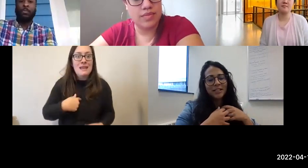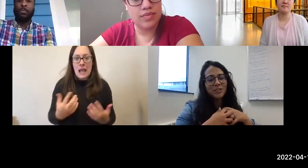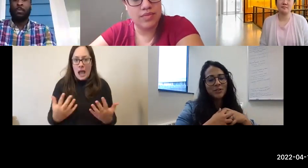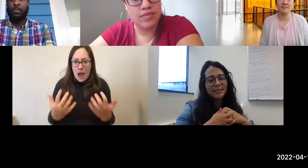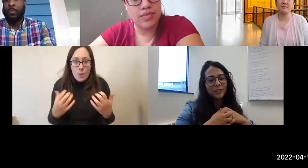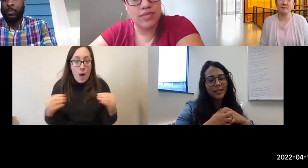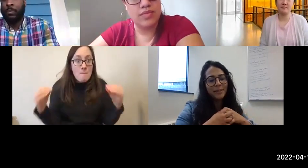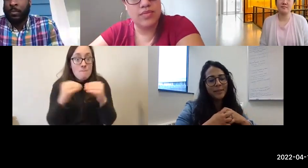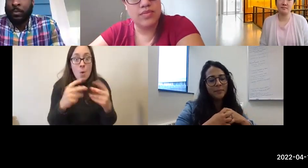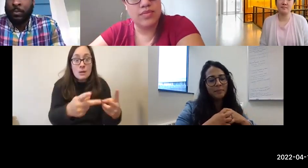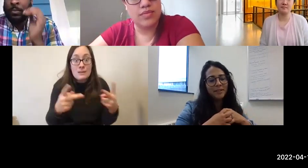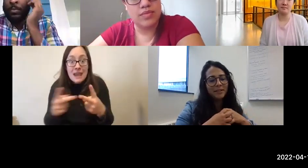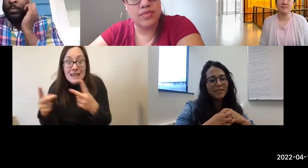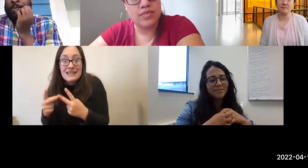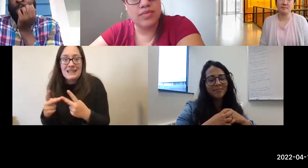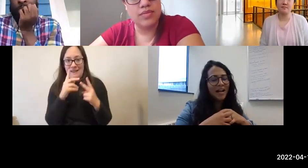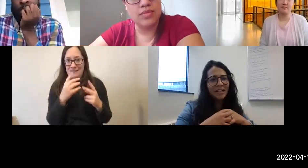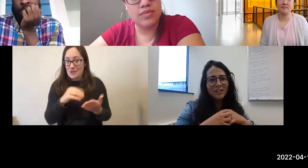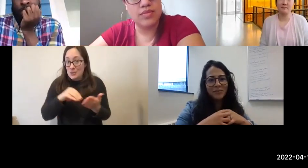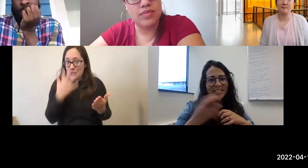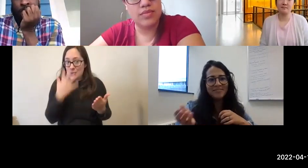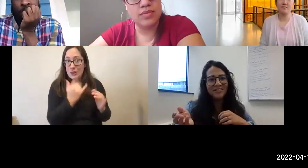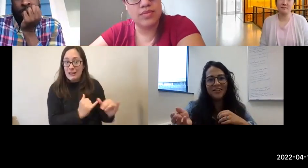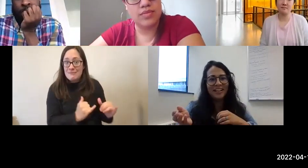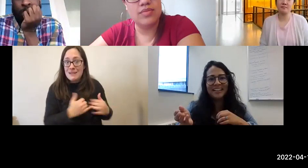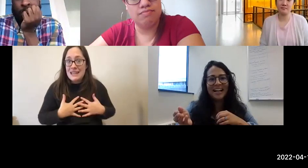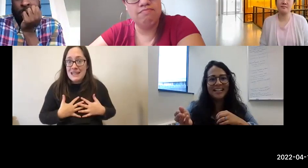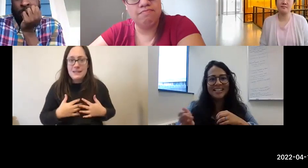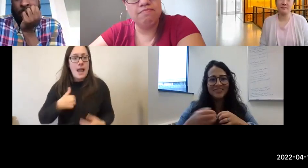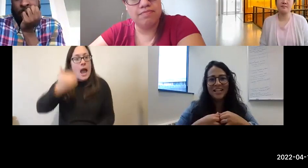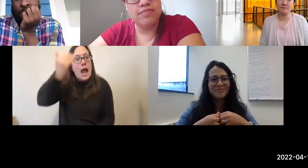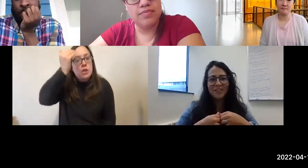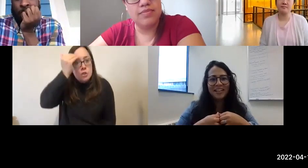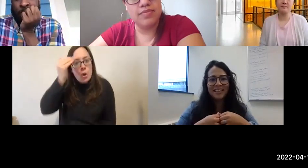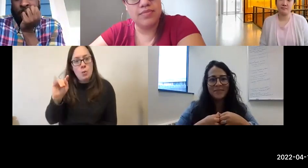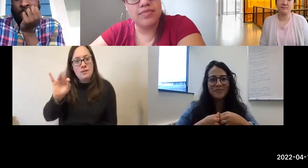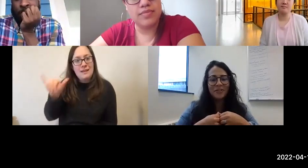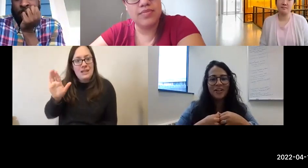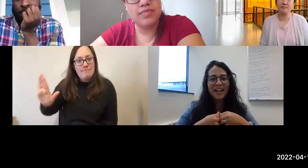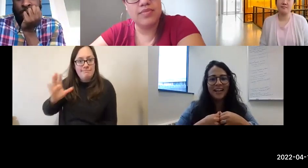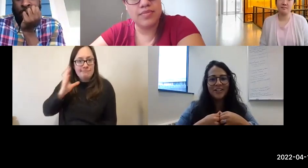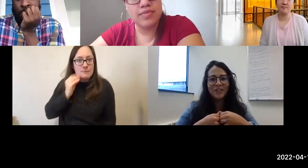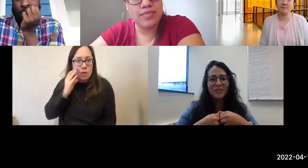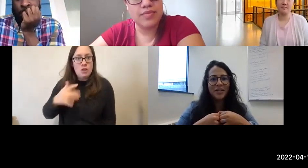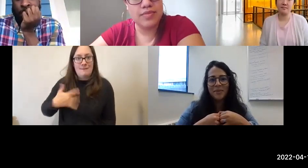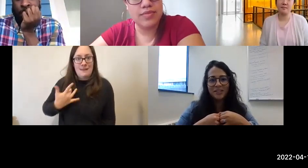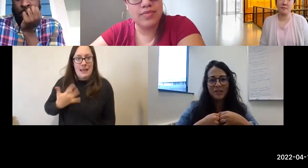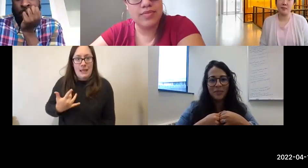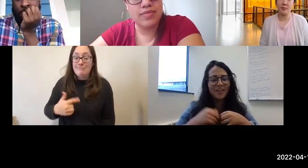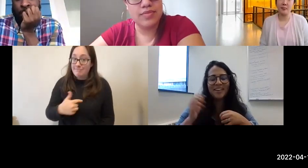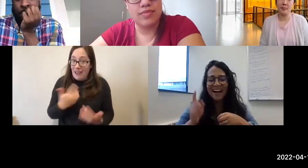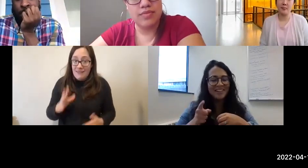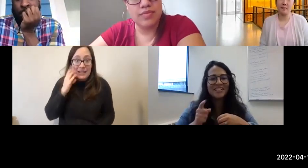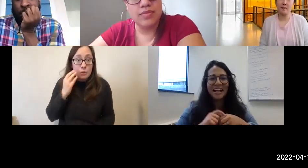for students that look like me because I know what Tiffany felt like. I definitely have felt like that before, and I know that I'm not